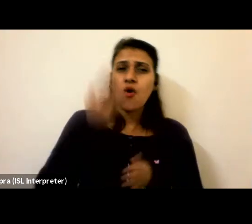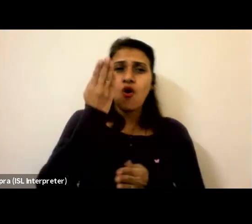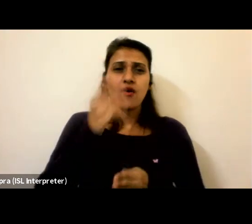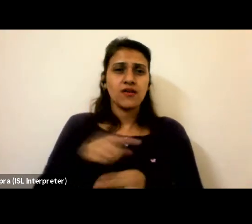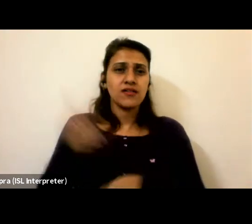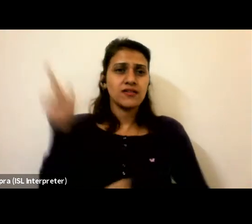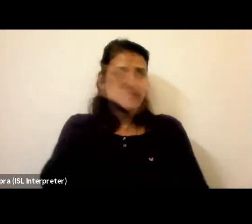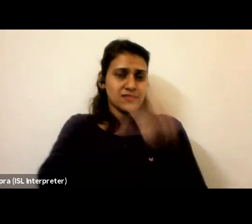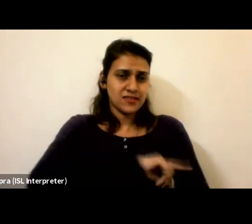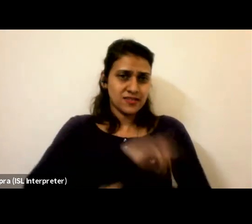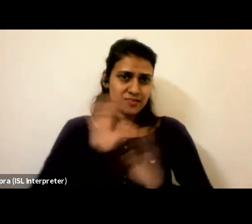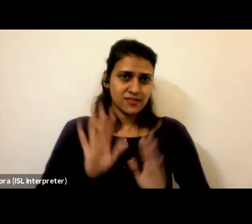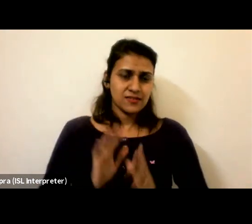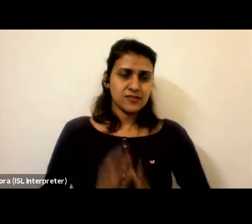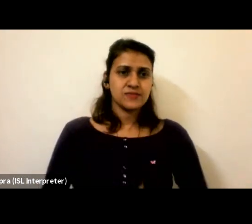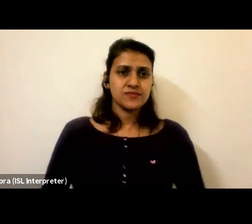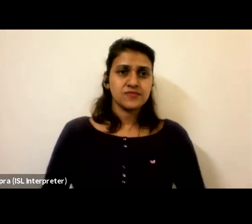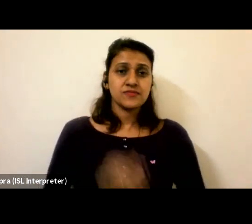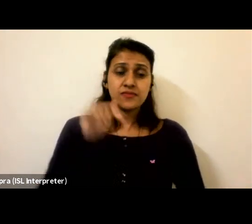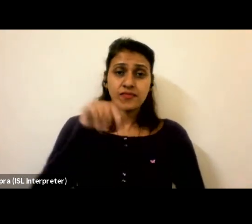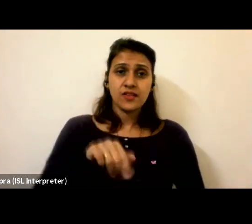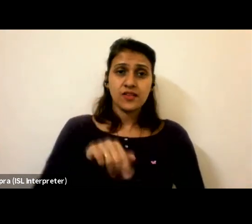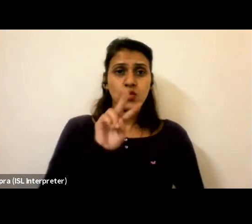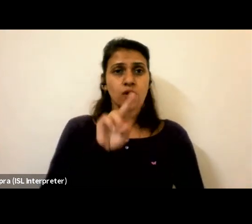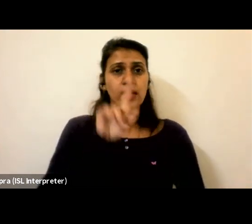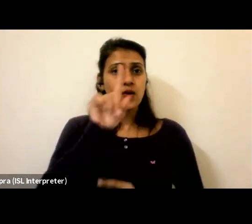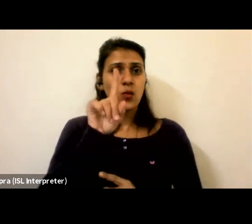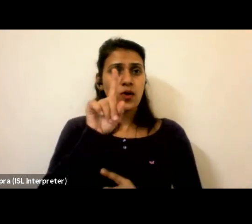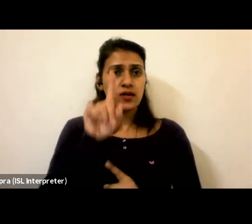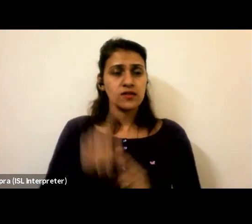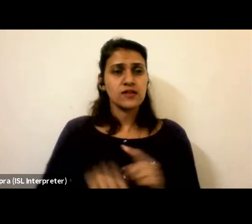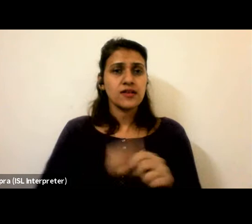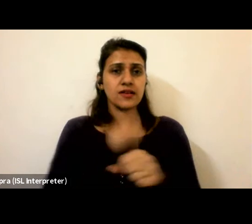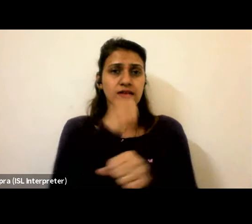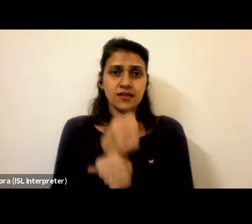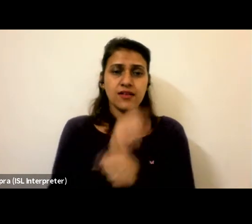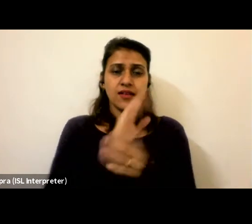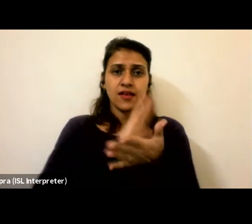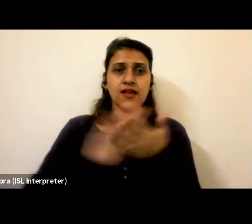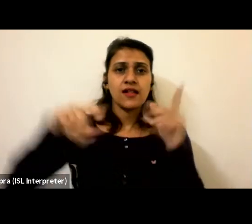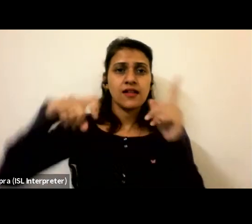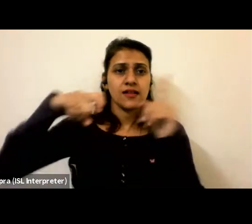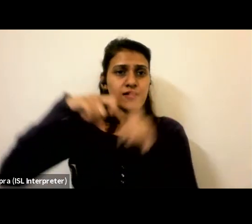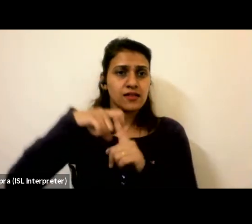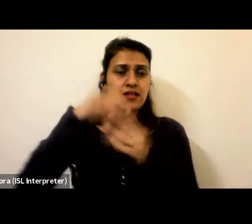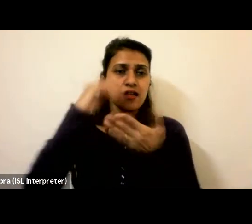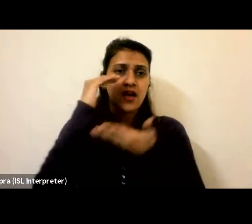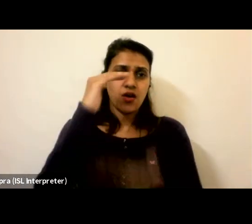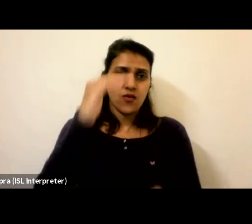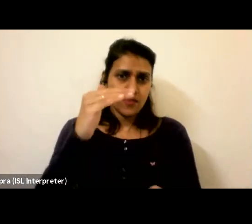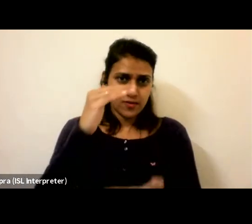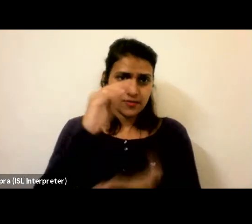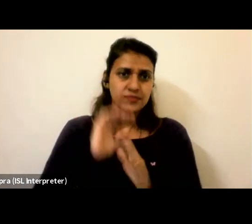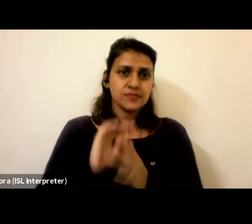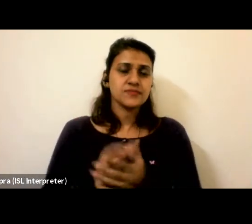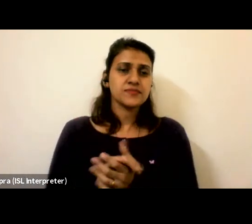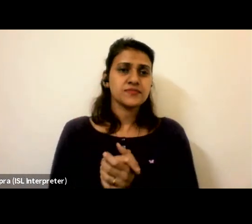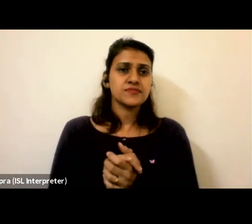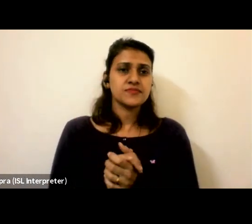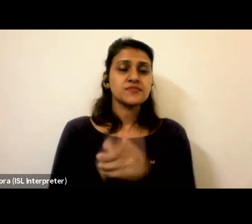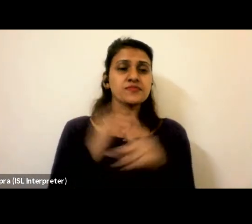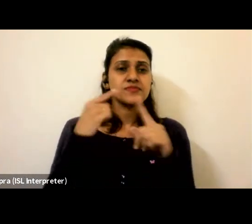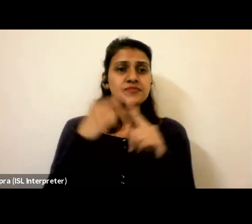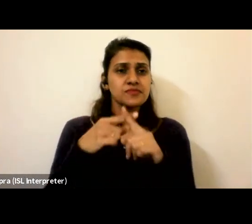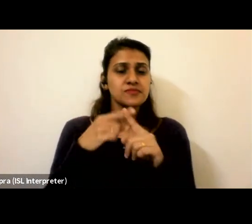announce the 21st edition of the Helen Keller Awards, and